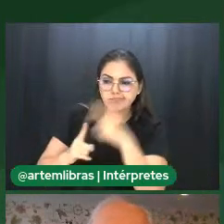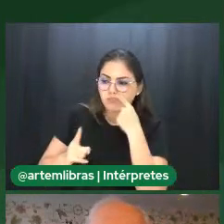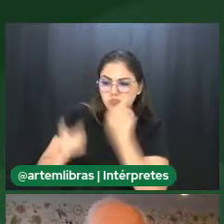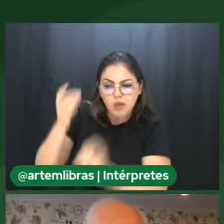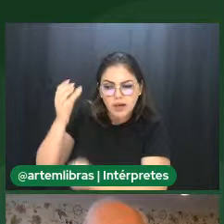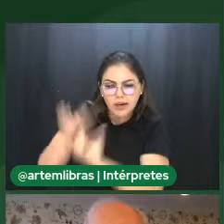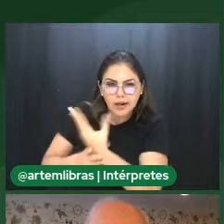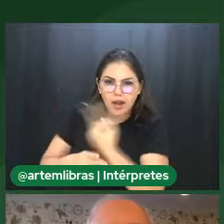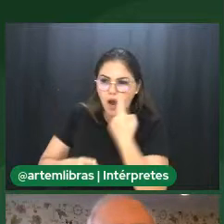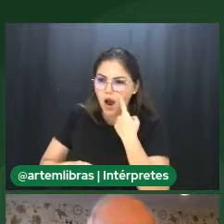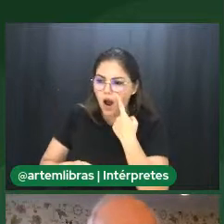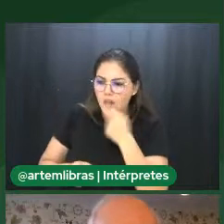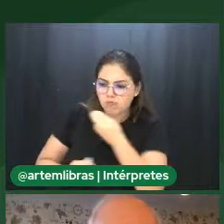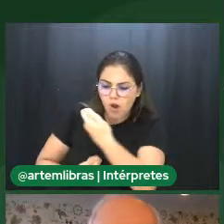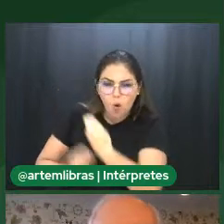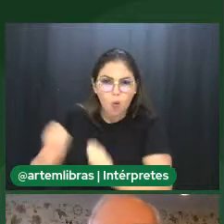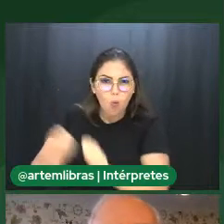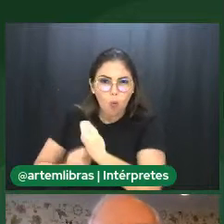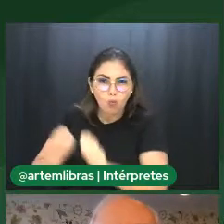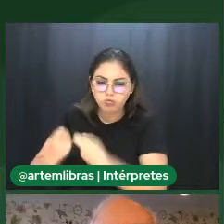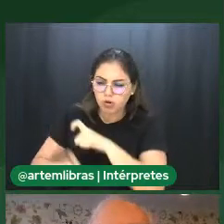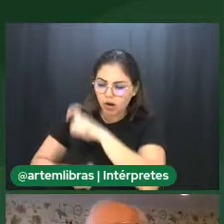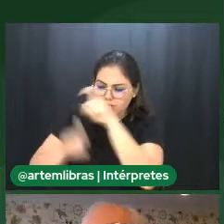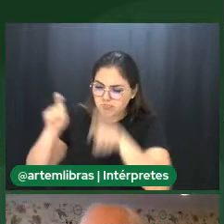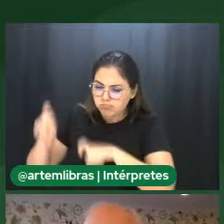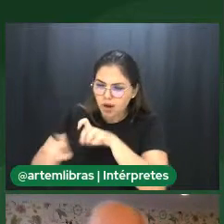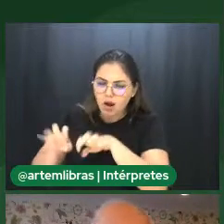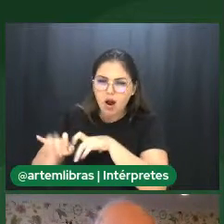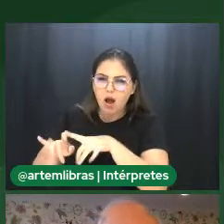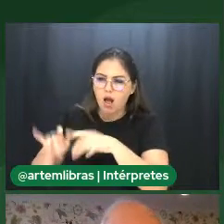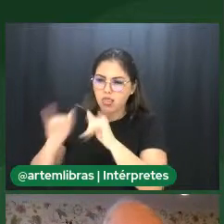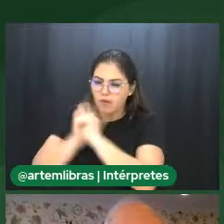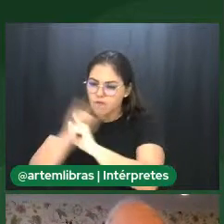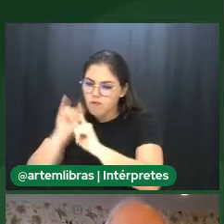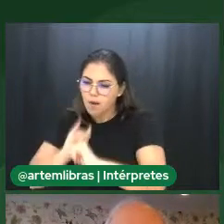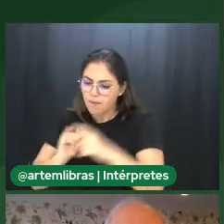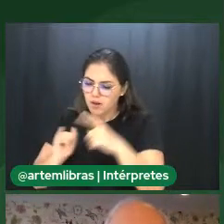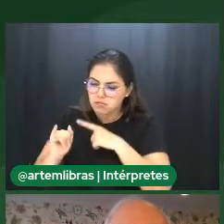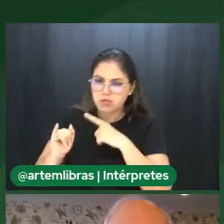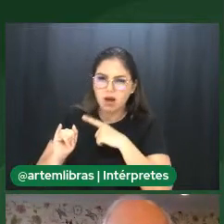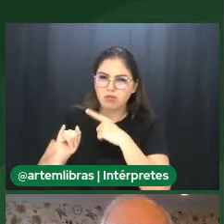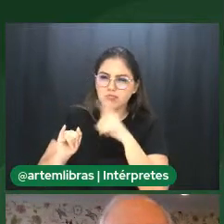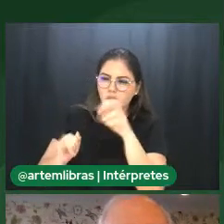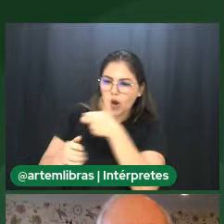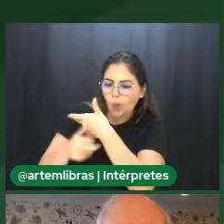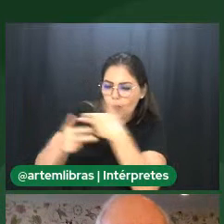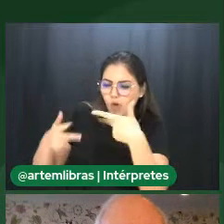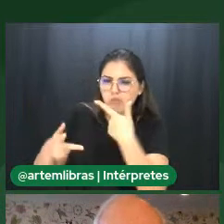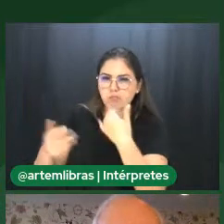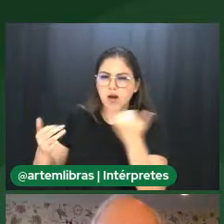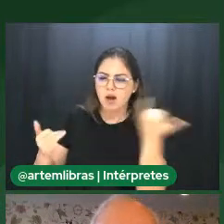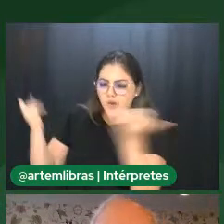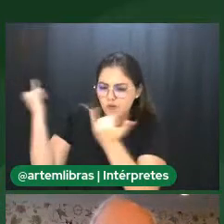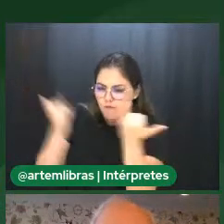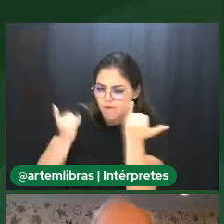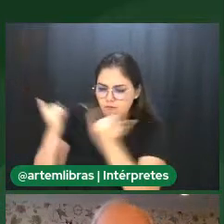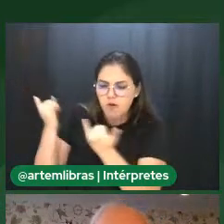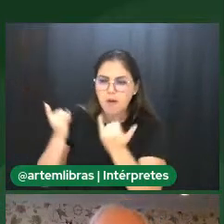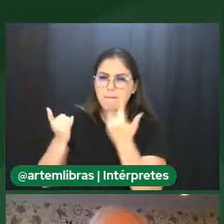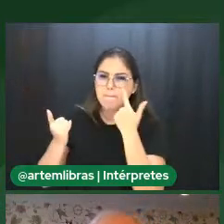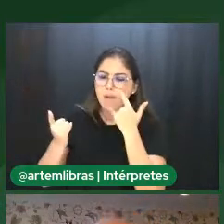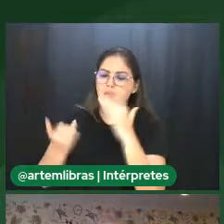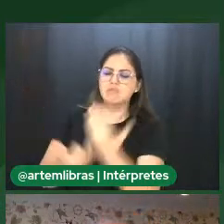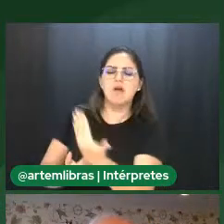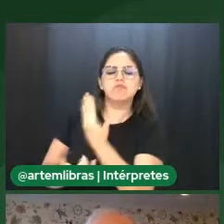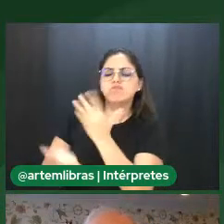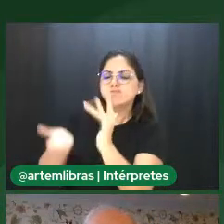huge databases, superhuman sensors, information abundant displays, and powerful effectors. And so I would like